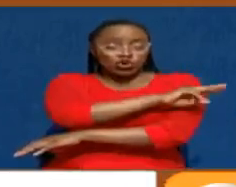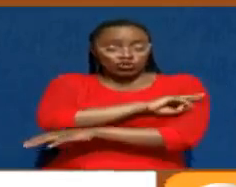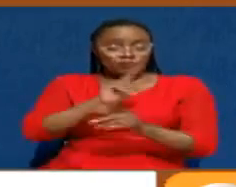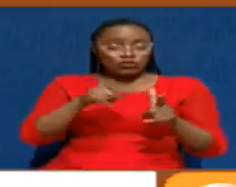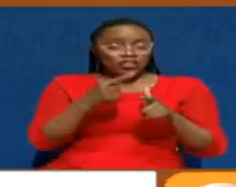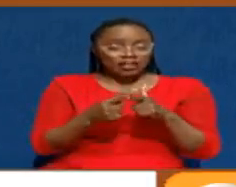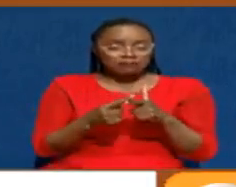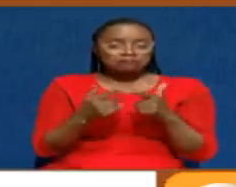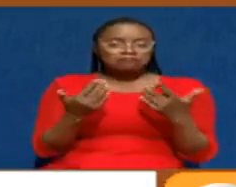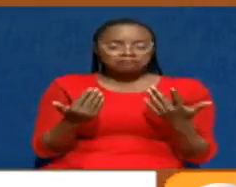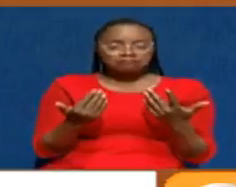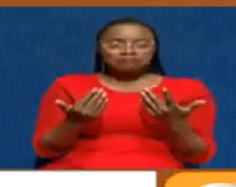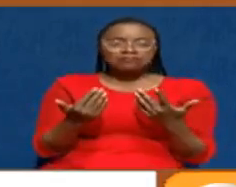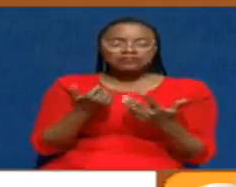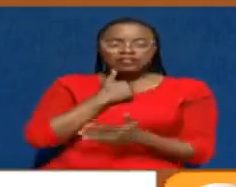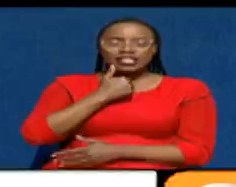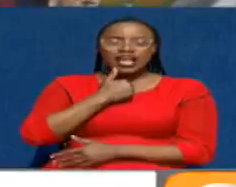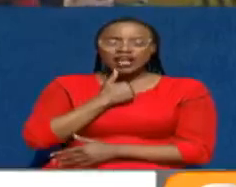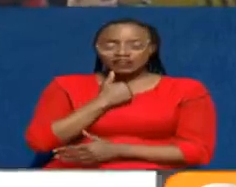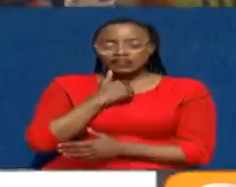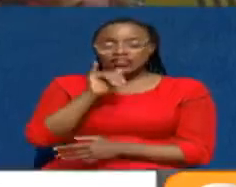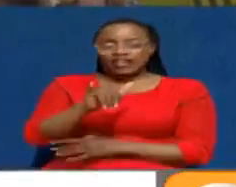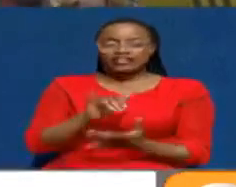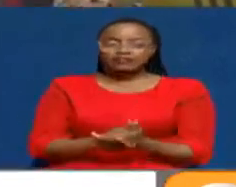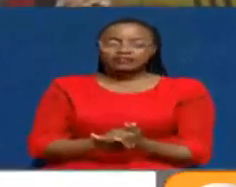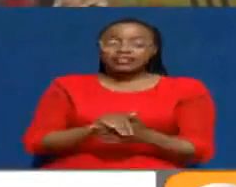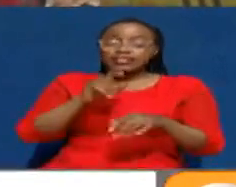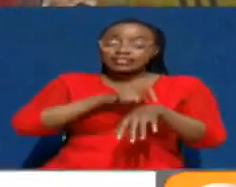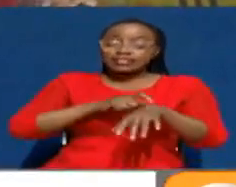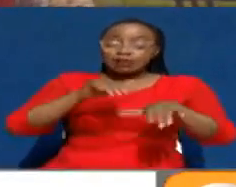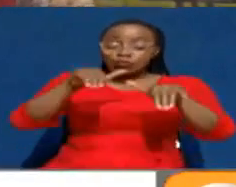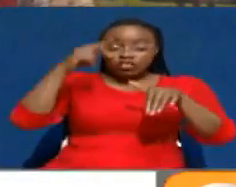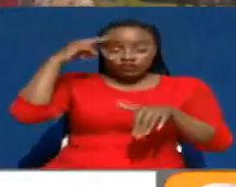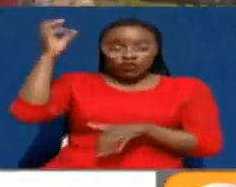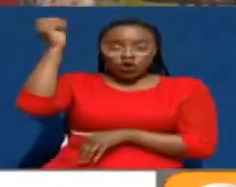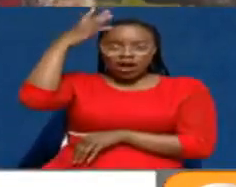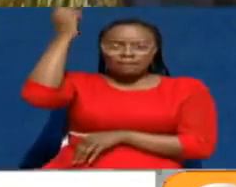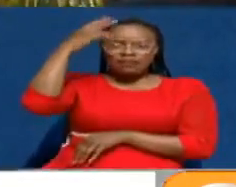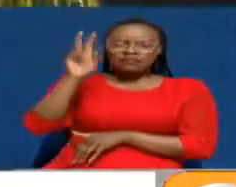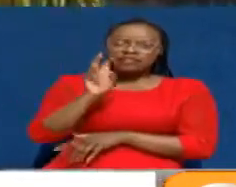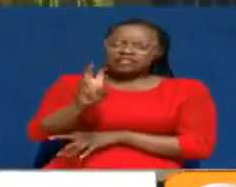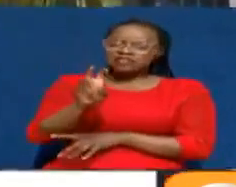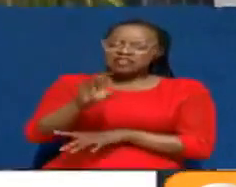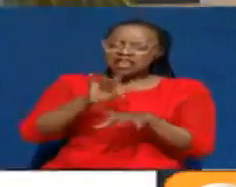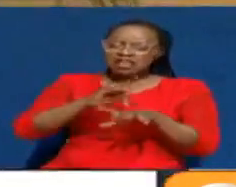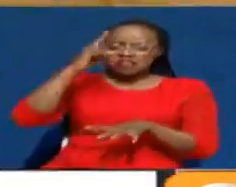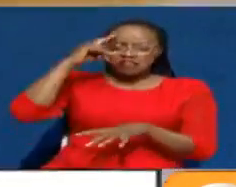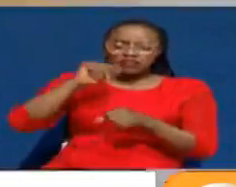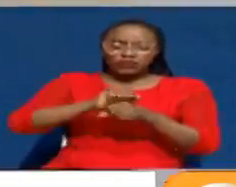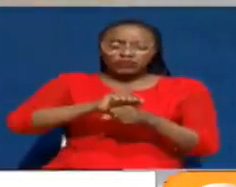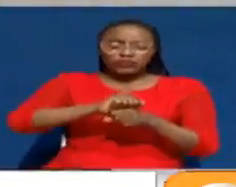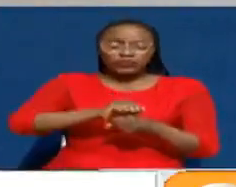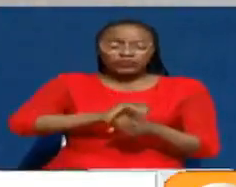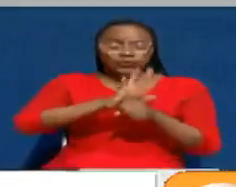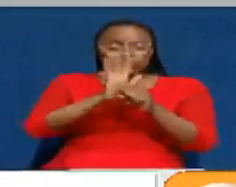that the guys will call us. It was while waiting for the ambulance that she realized the effects of the